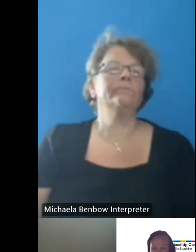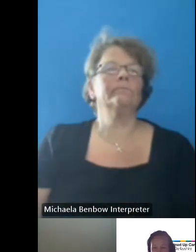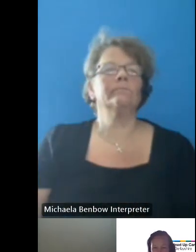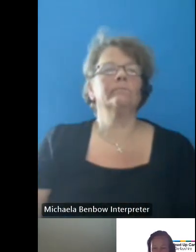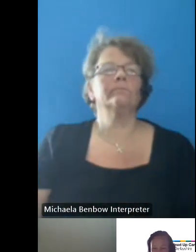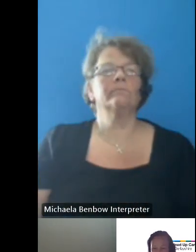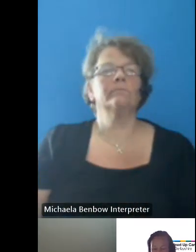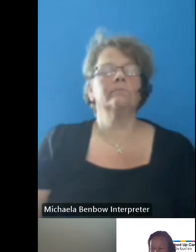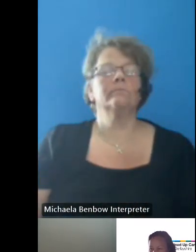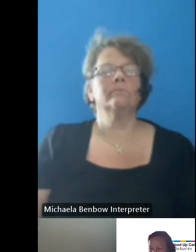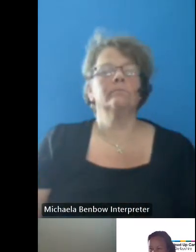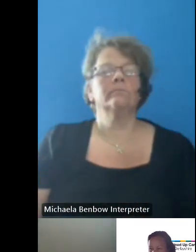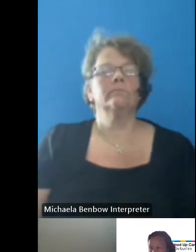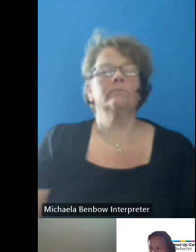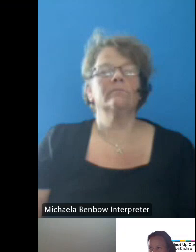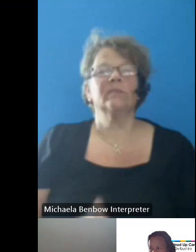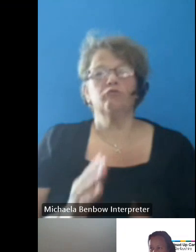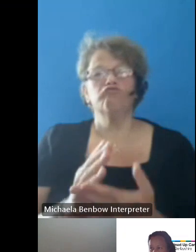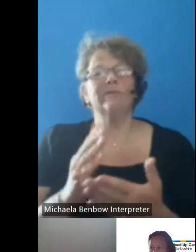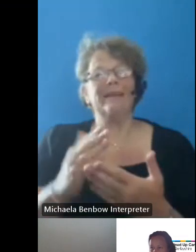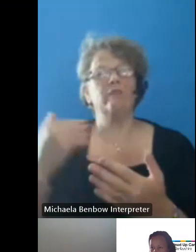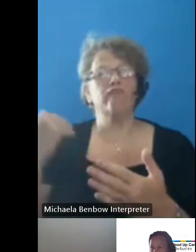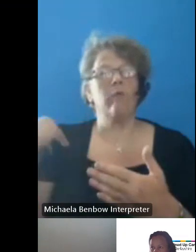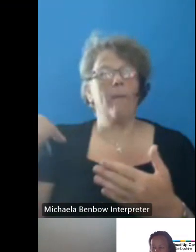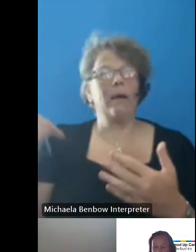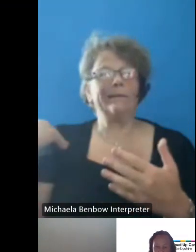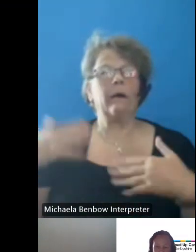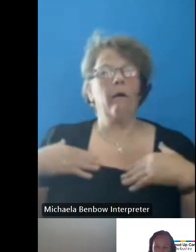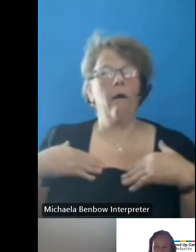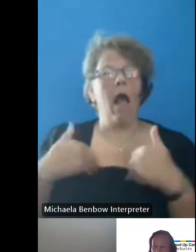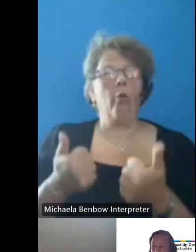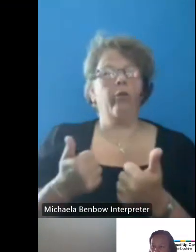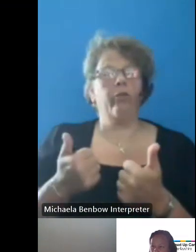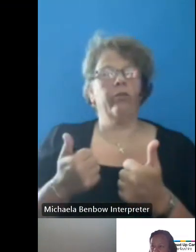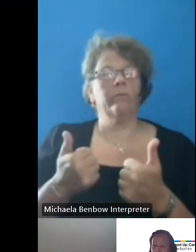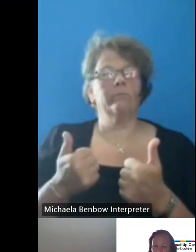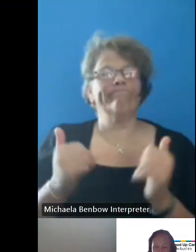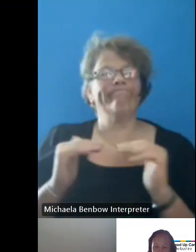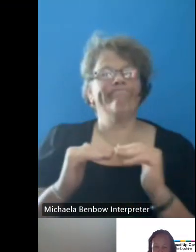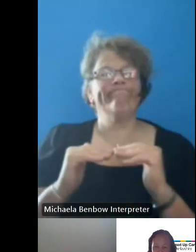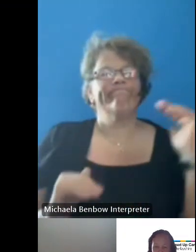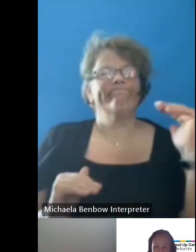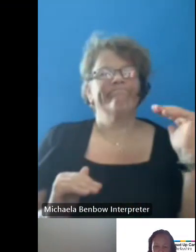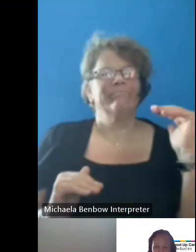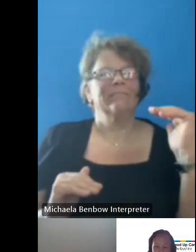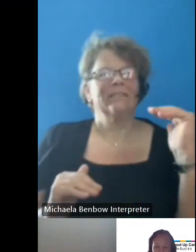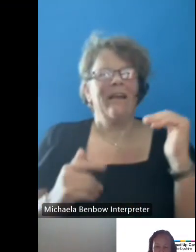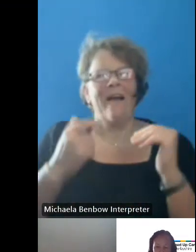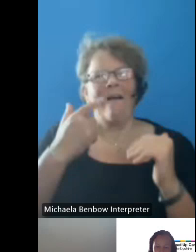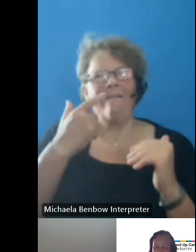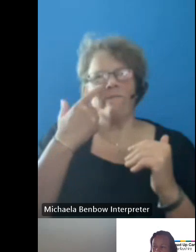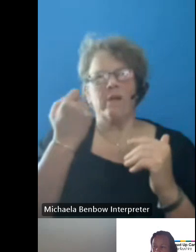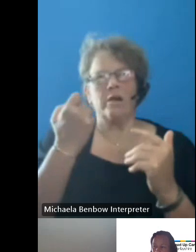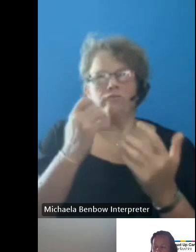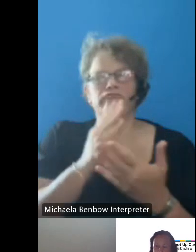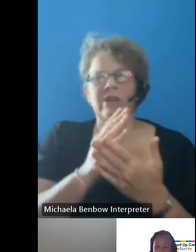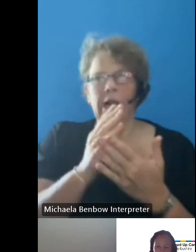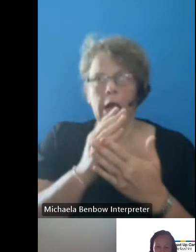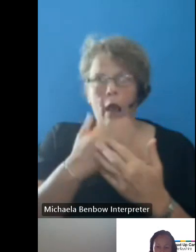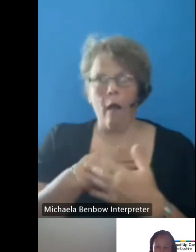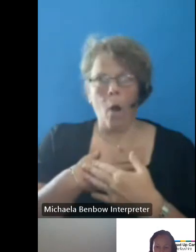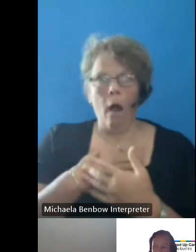a reminder, and I've mentioned about health inequalities, but I always find things like this very, very stark and